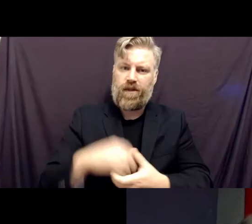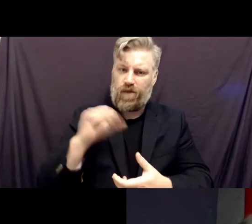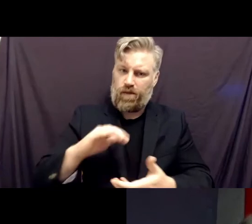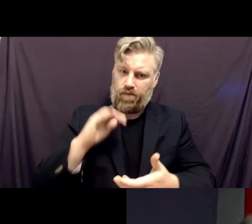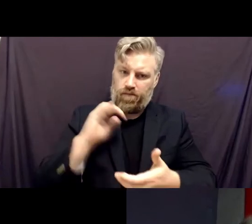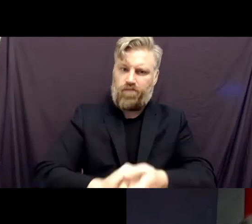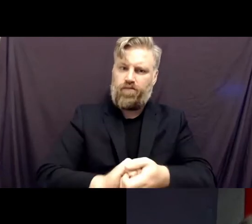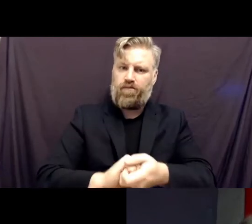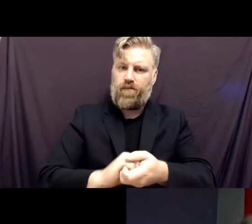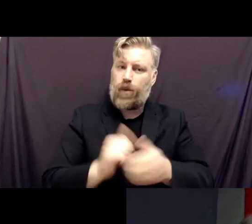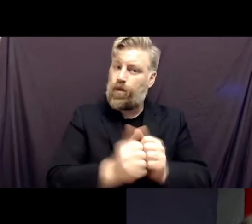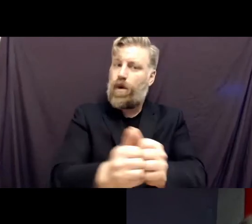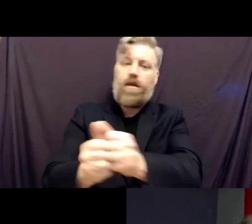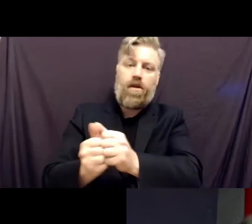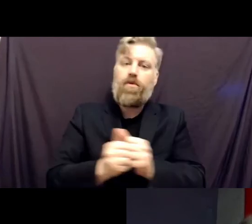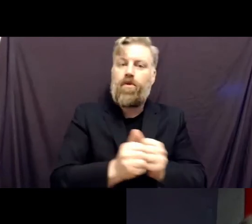can